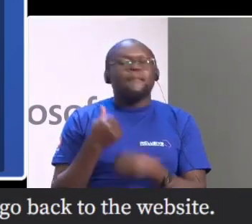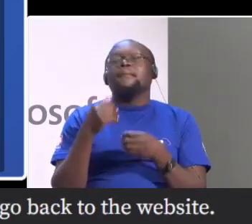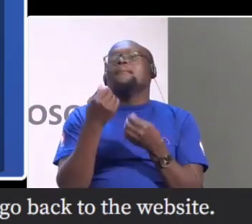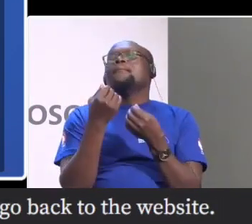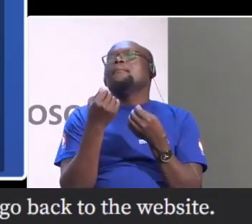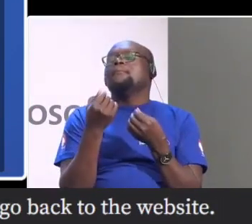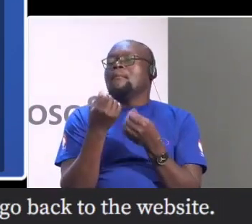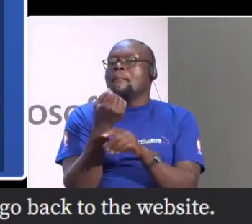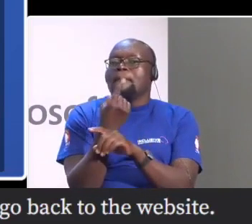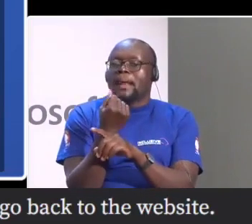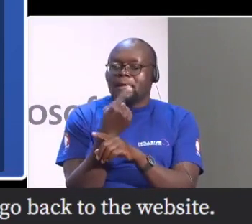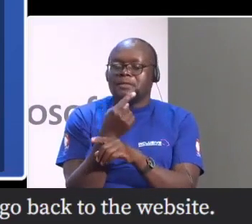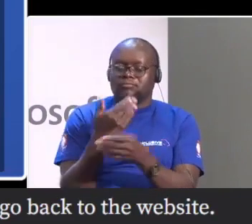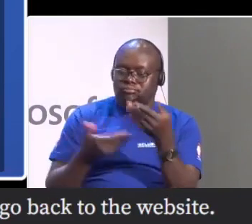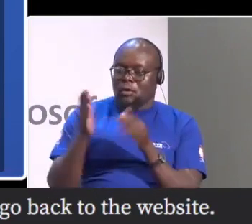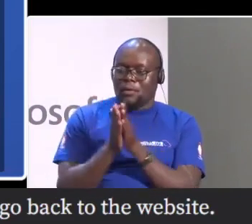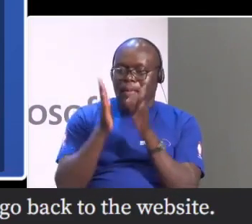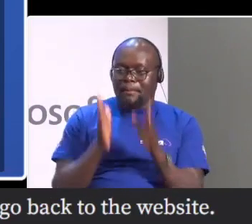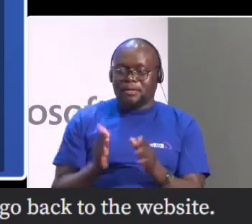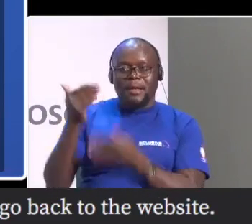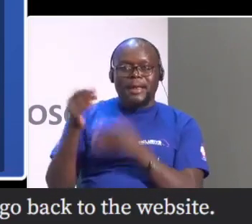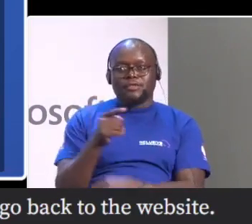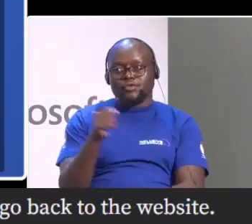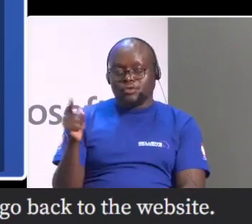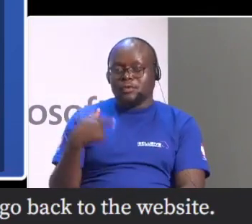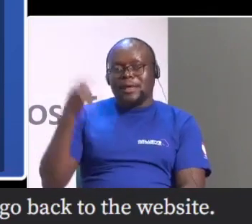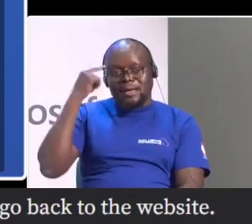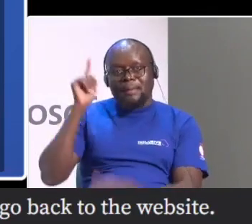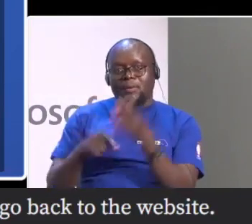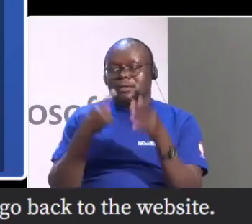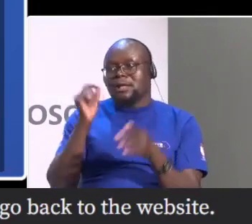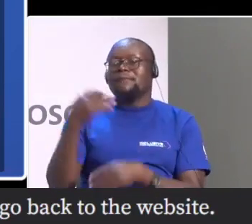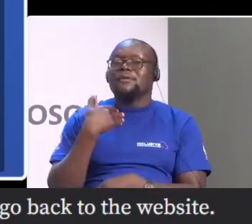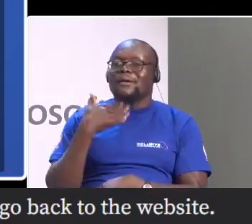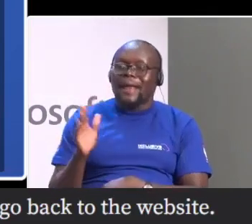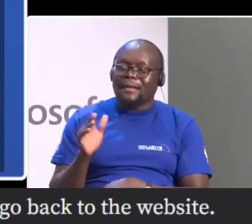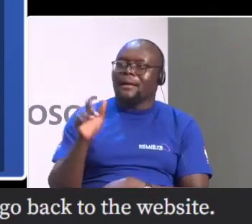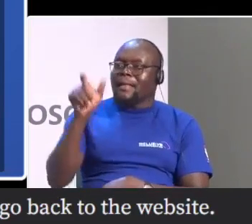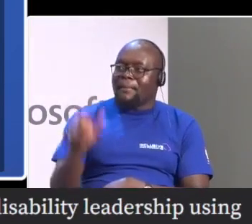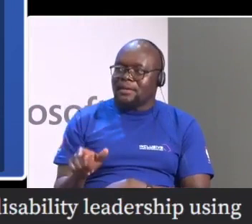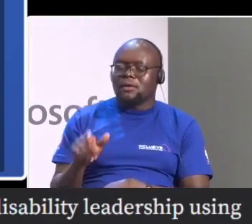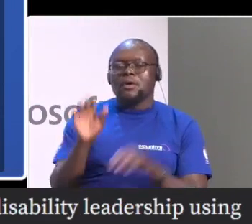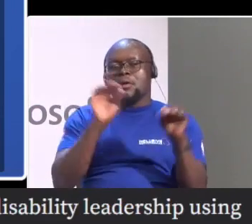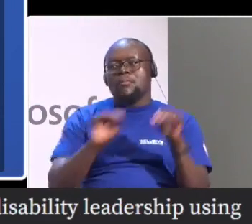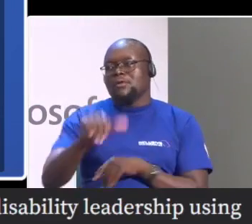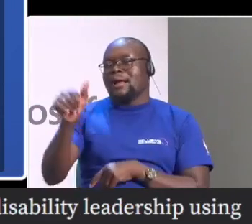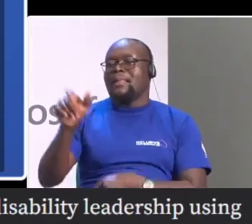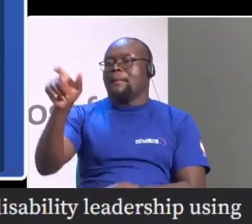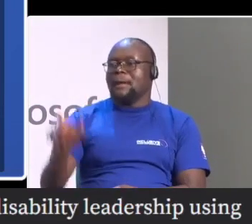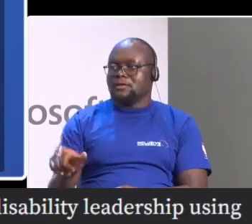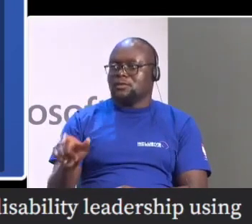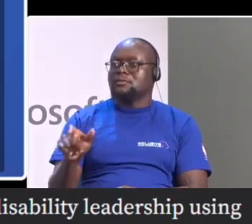minutes conversation with the person next to you. And remember what I said, if you don't like the person next to you, go and find another one.